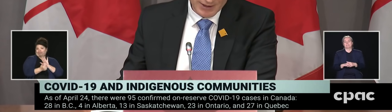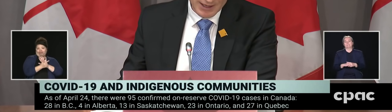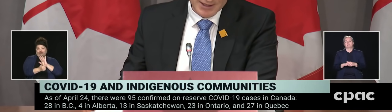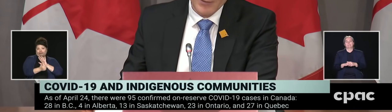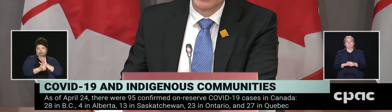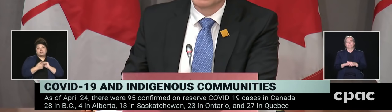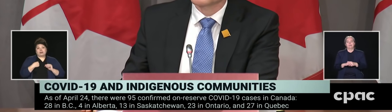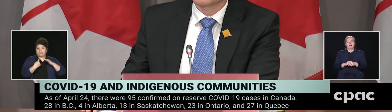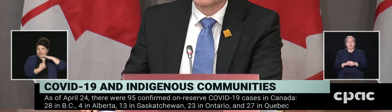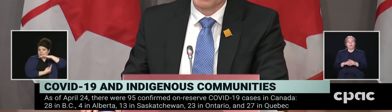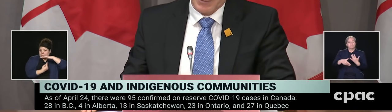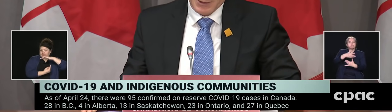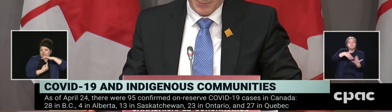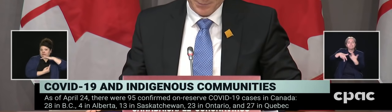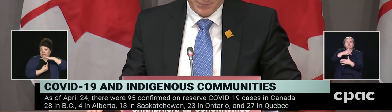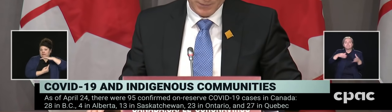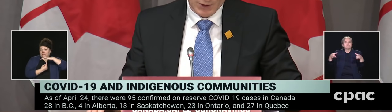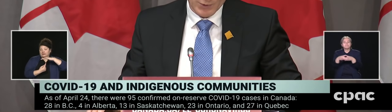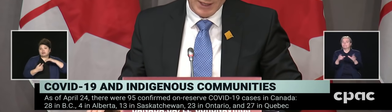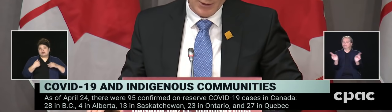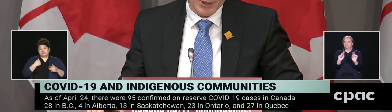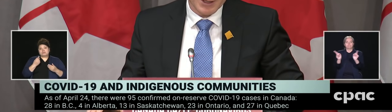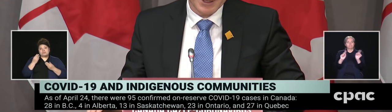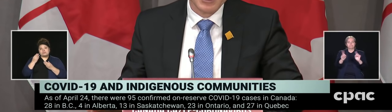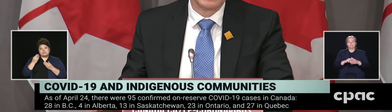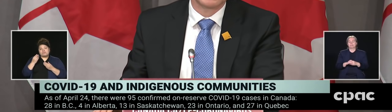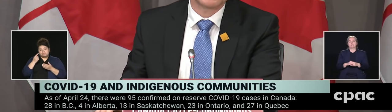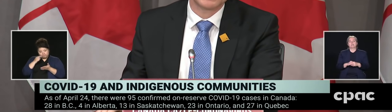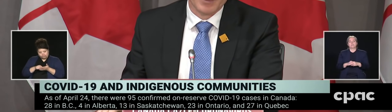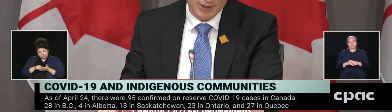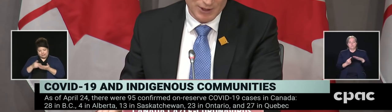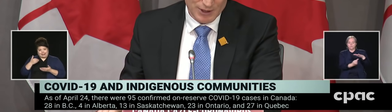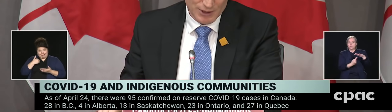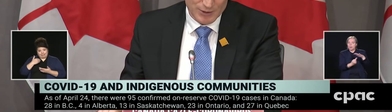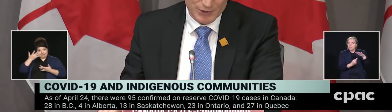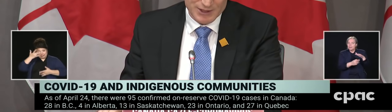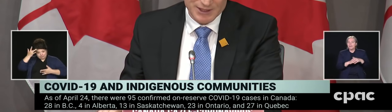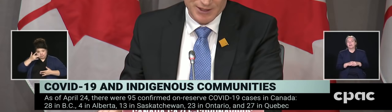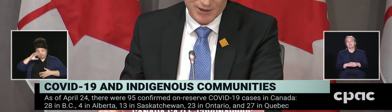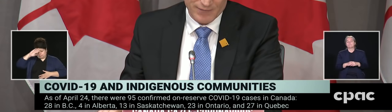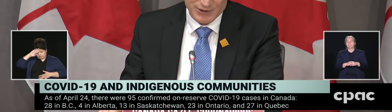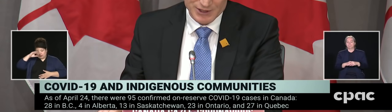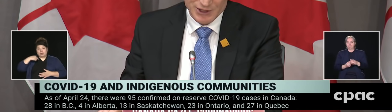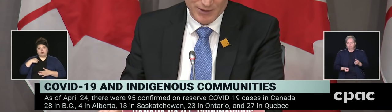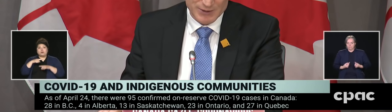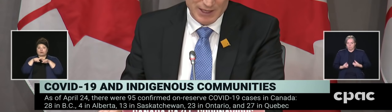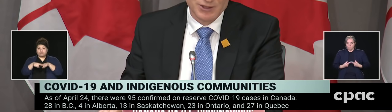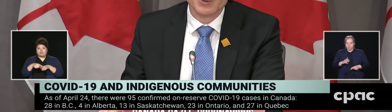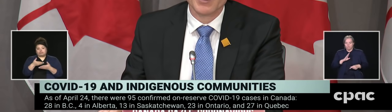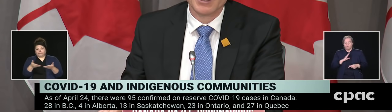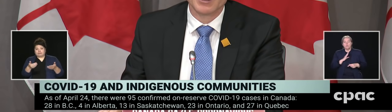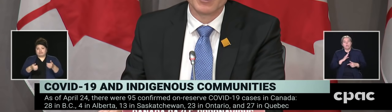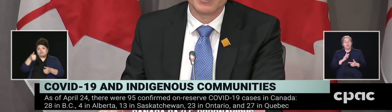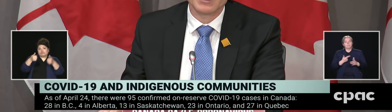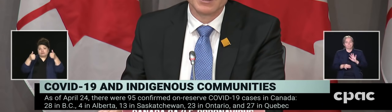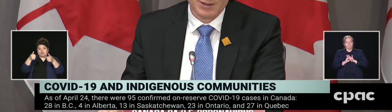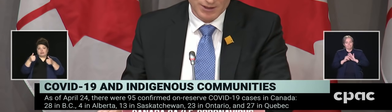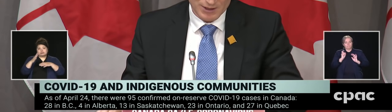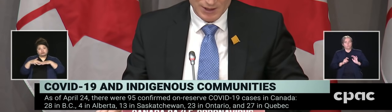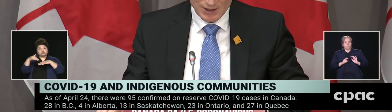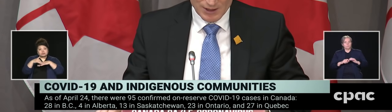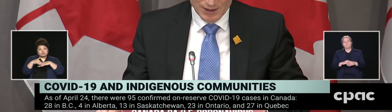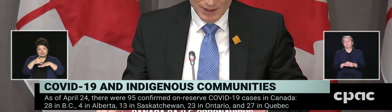active identification of symptoms. We count on Indigenous leadership to persist in their efforts to share this message with their